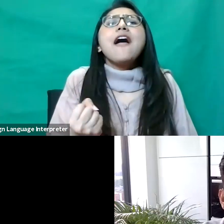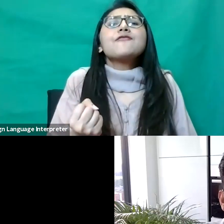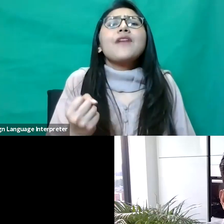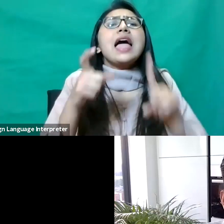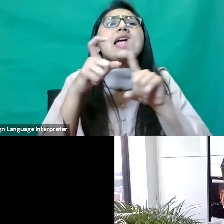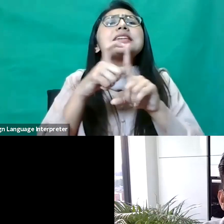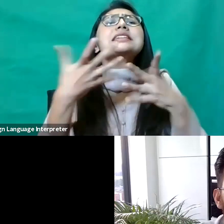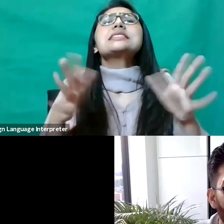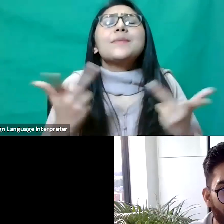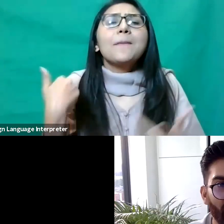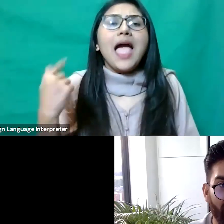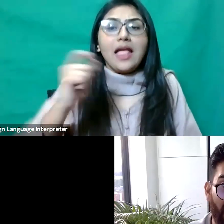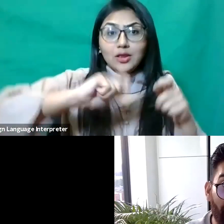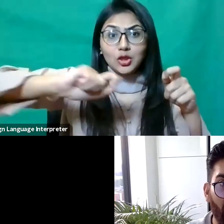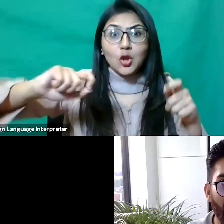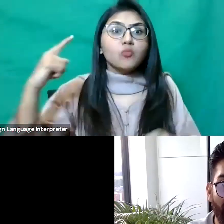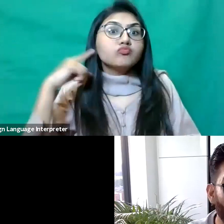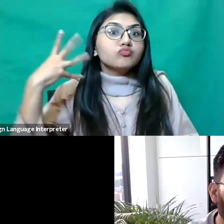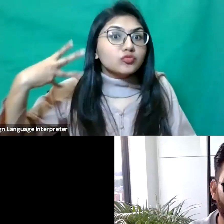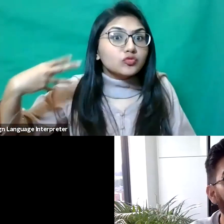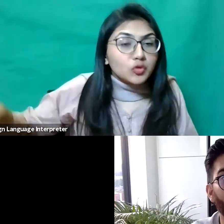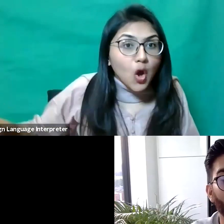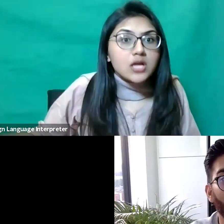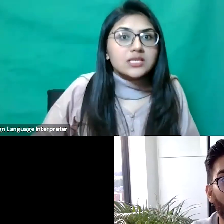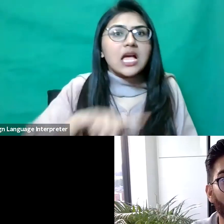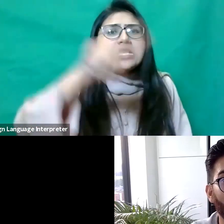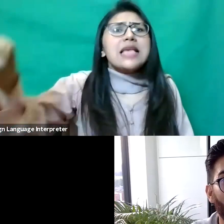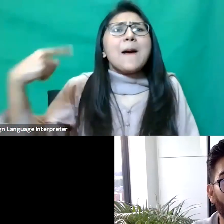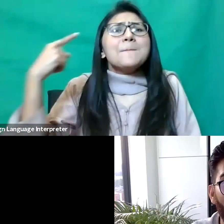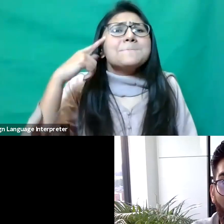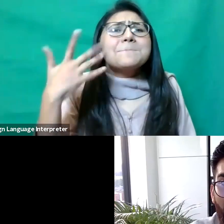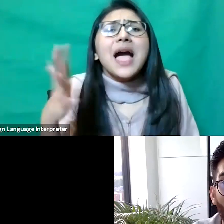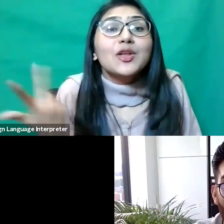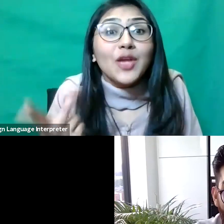a hearing loss, but people, the employers, they don't know that